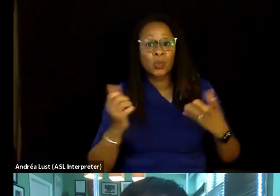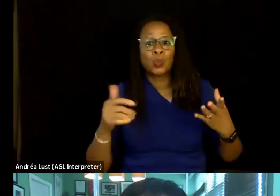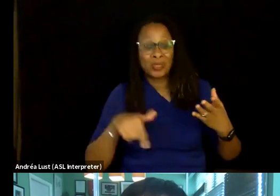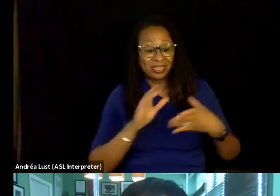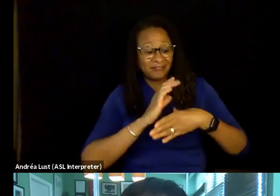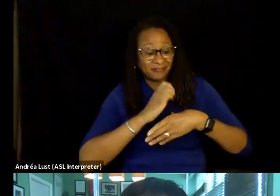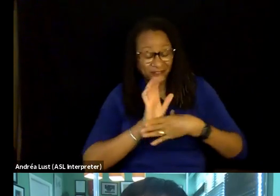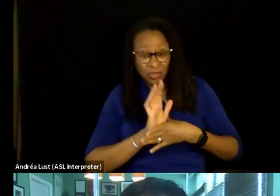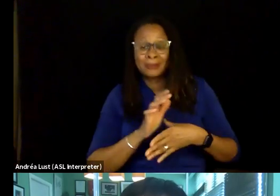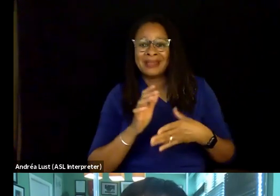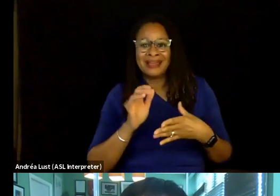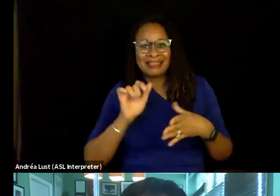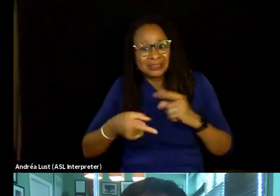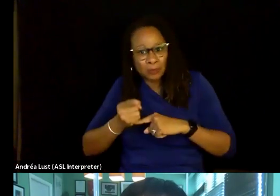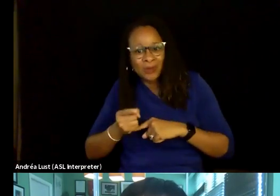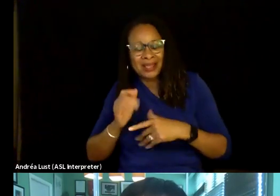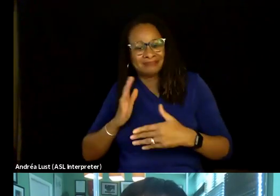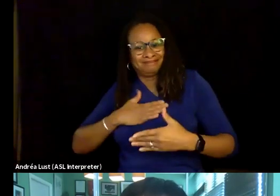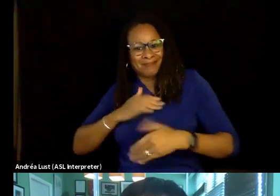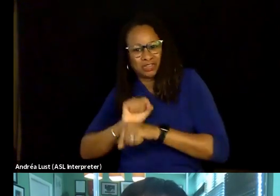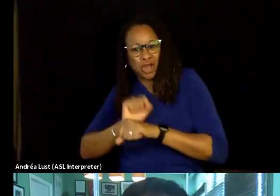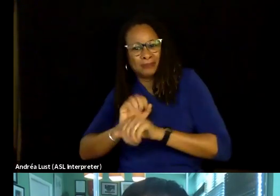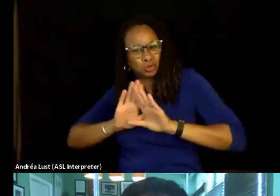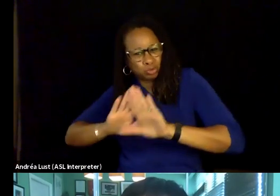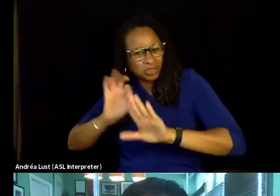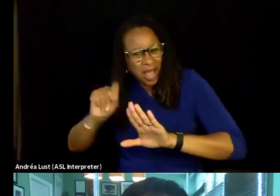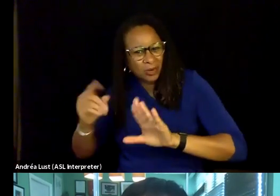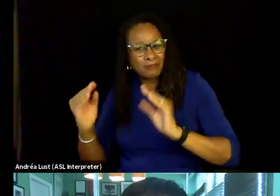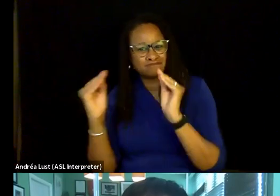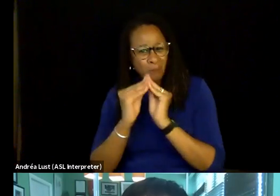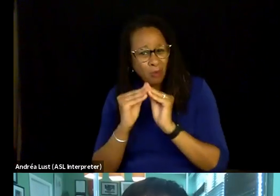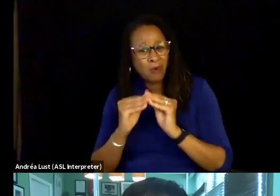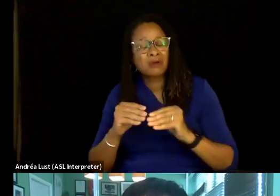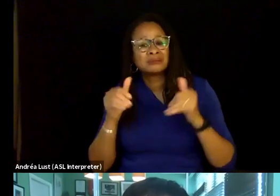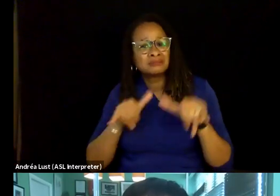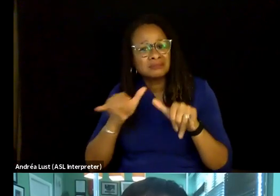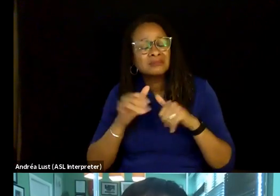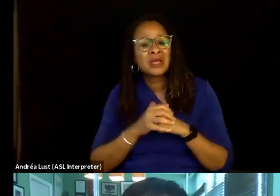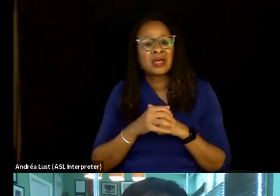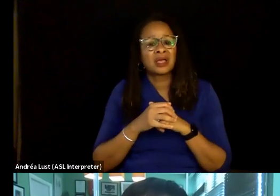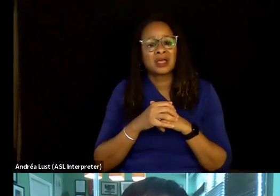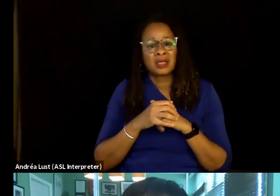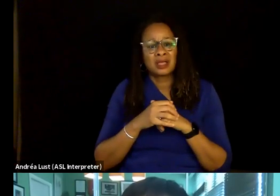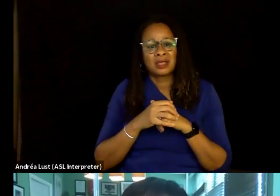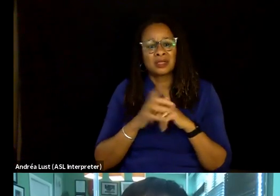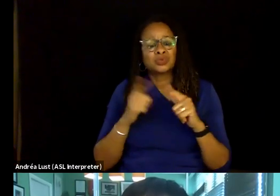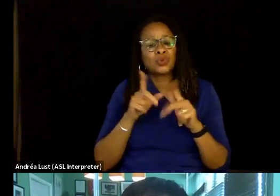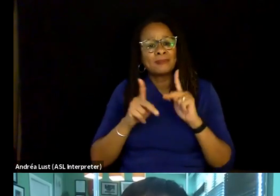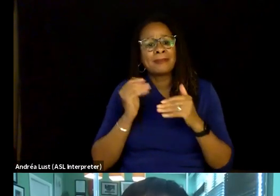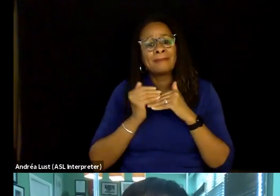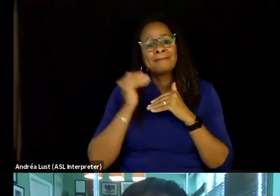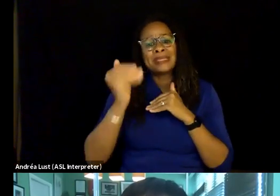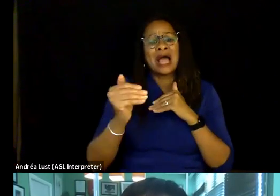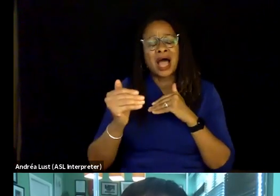is our job to push it out even more, and to let people beyond the